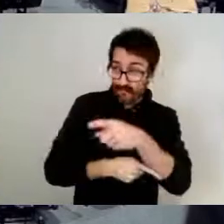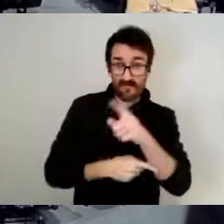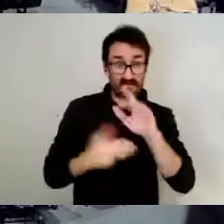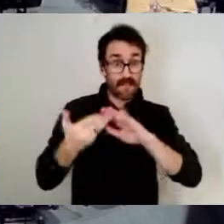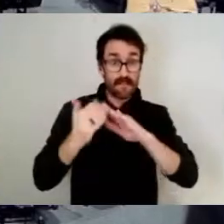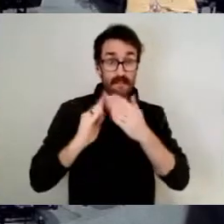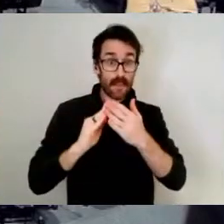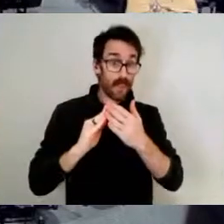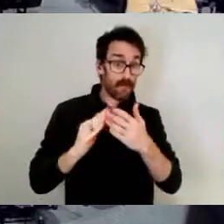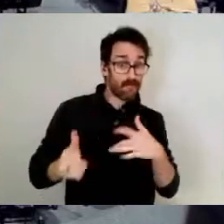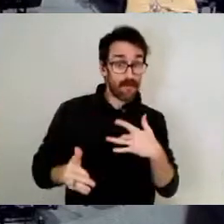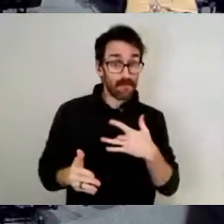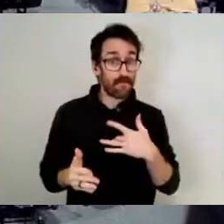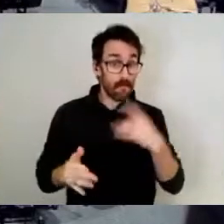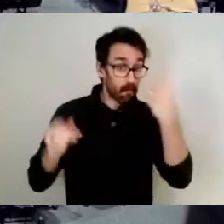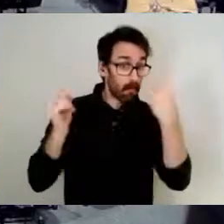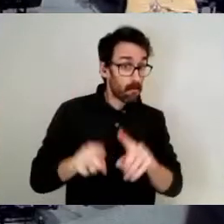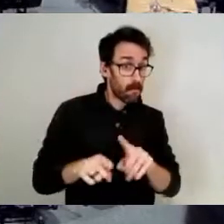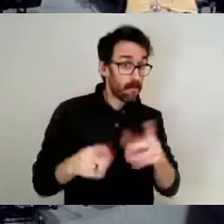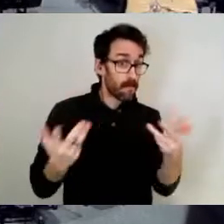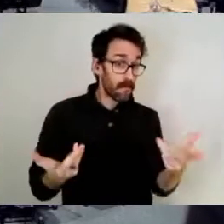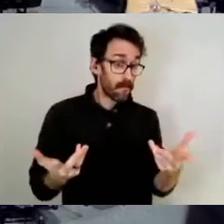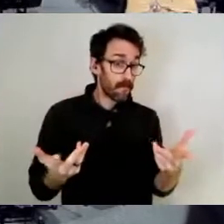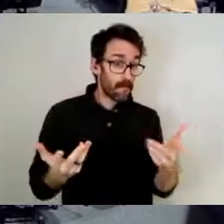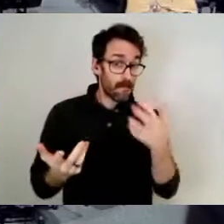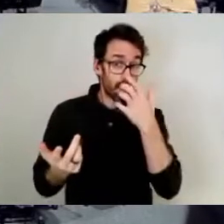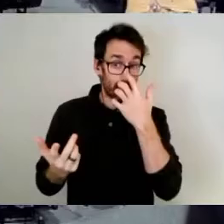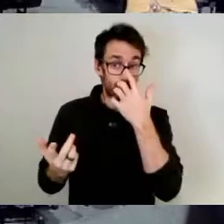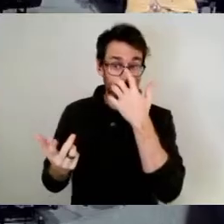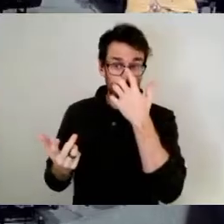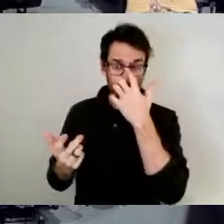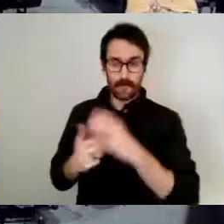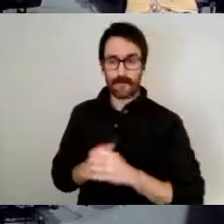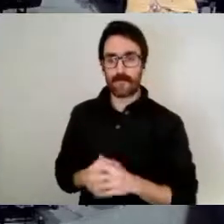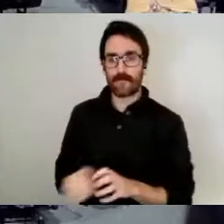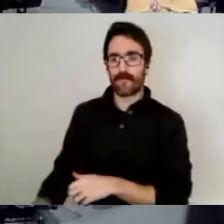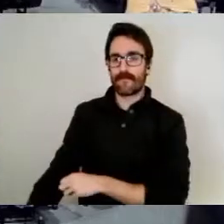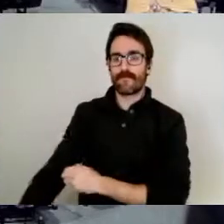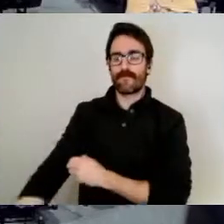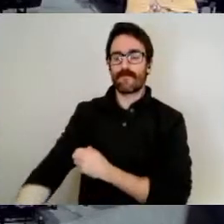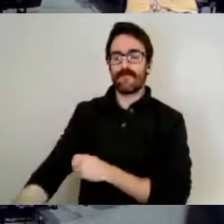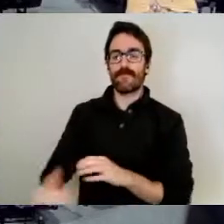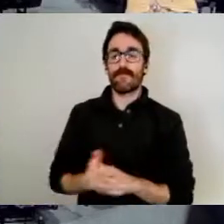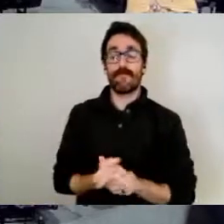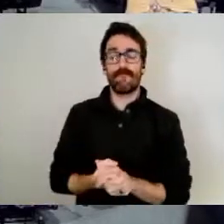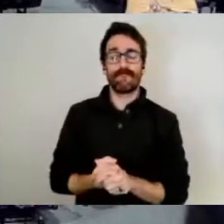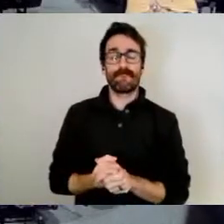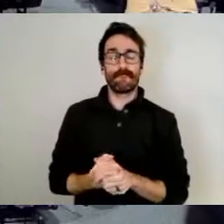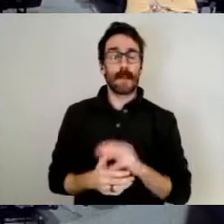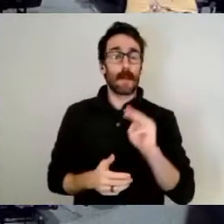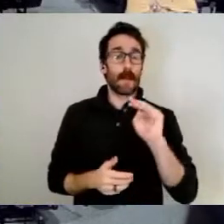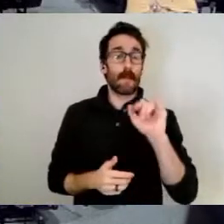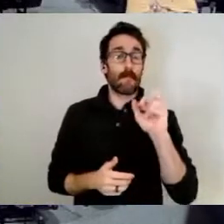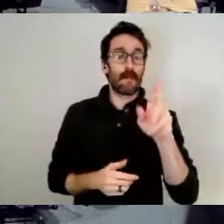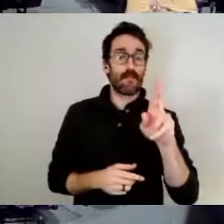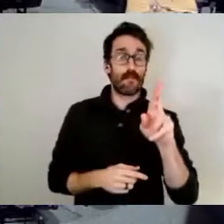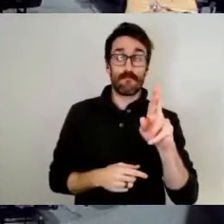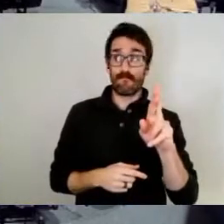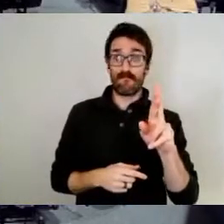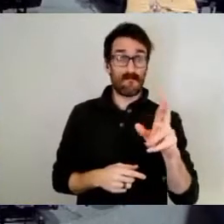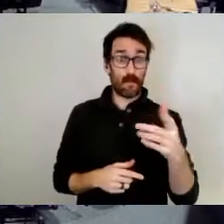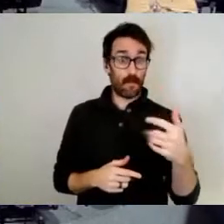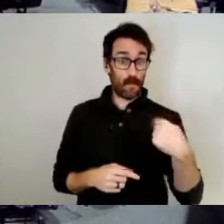Sorry, we can't hear. Is there a better microphone you can use? Is this better? Is this better?